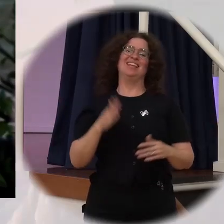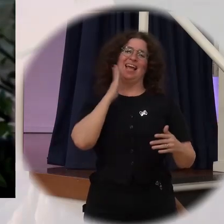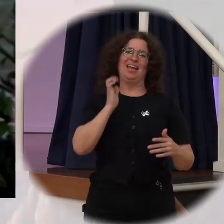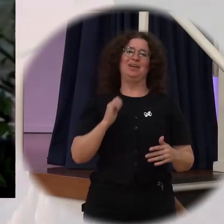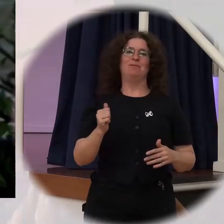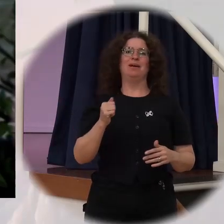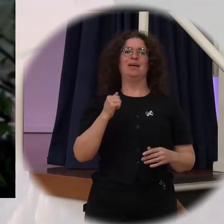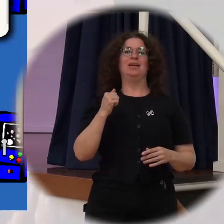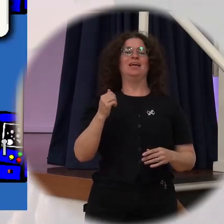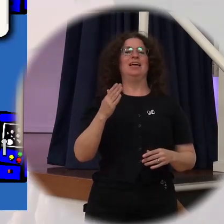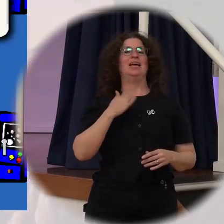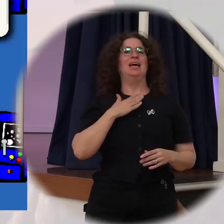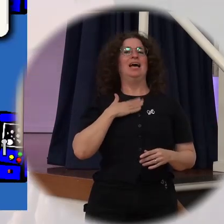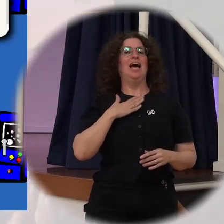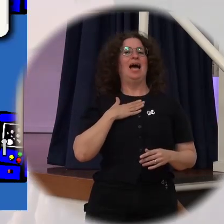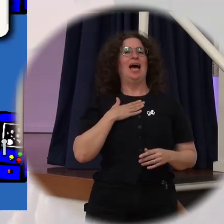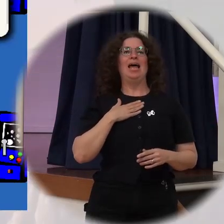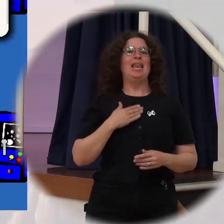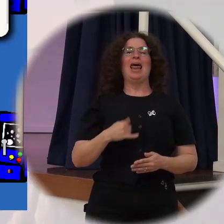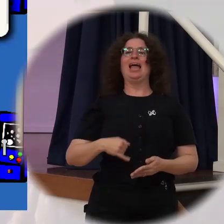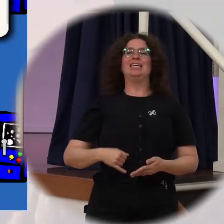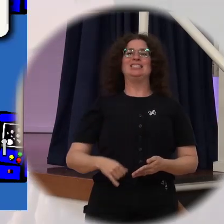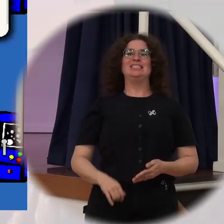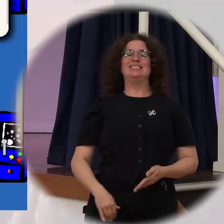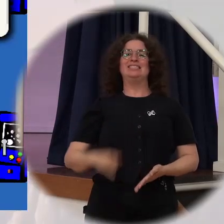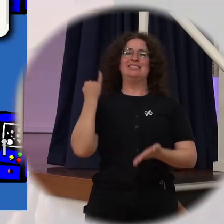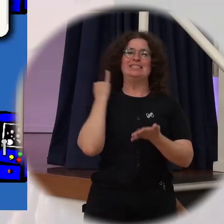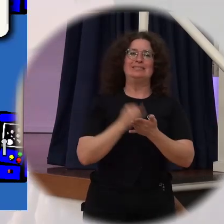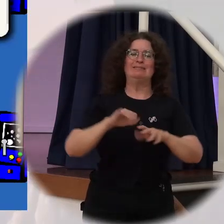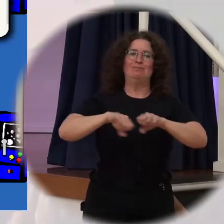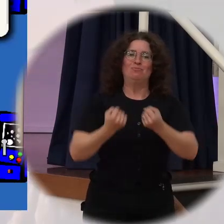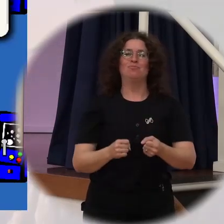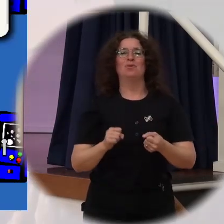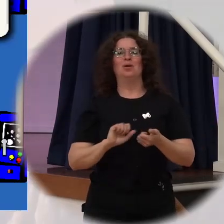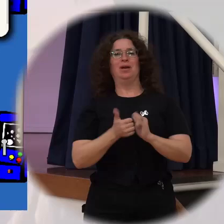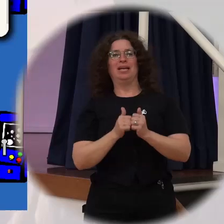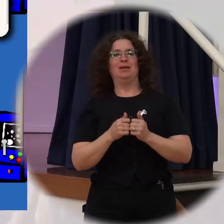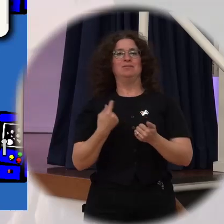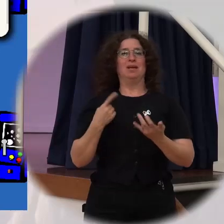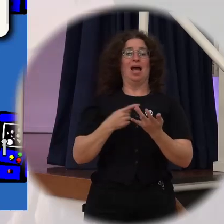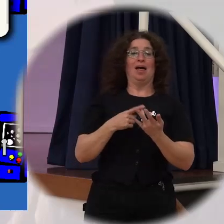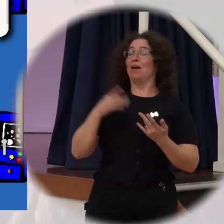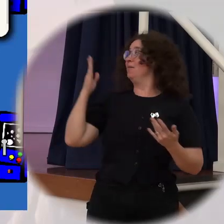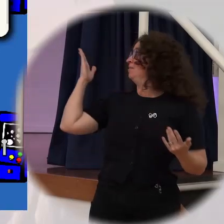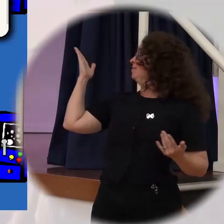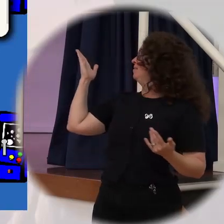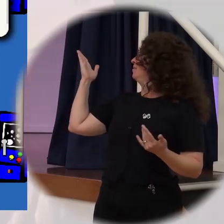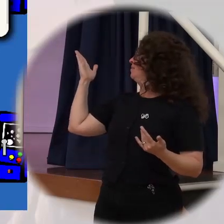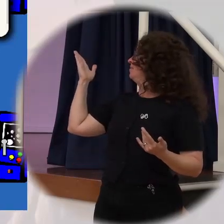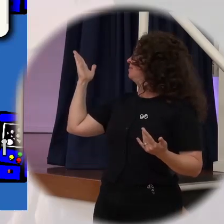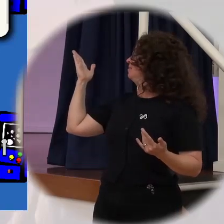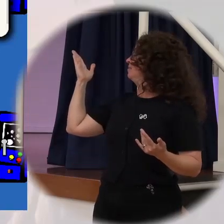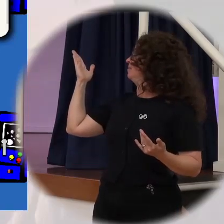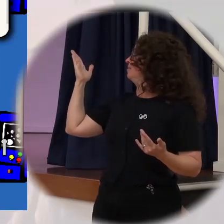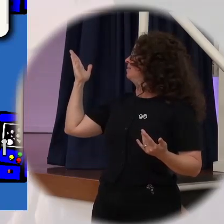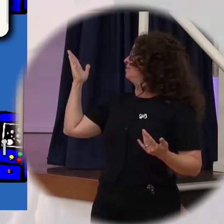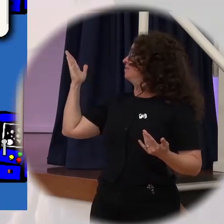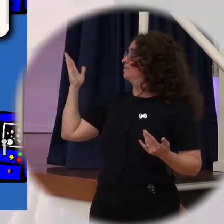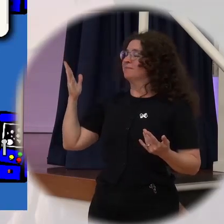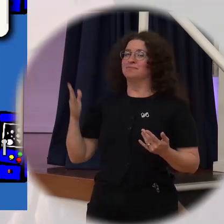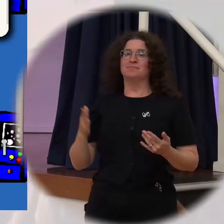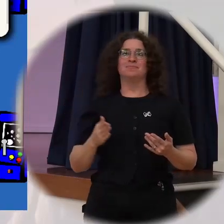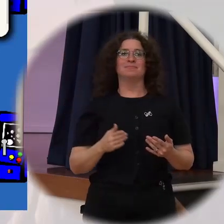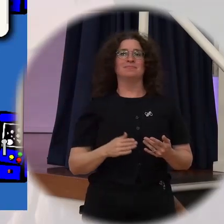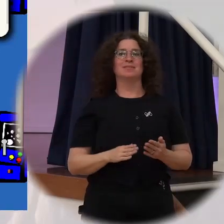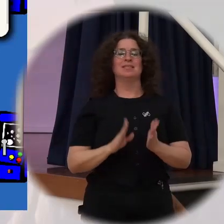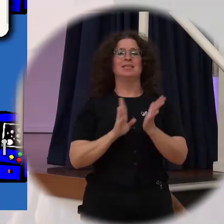My history is I like to ruin games. So here's some arcade games that I've ruined in the past. This is a collection I made 3 years ago. So for example, like Minesweeper